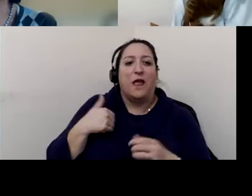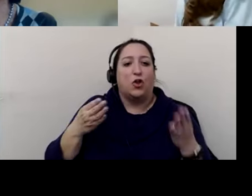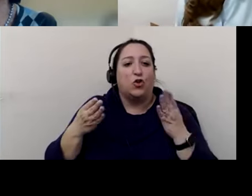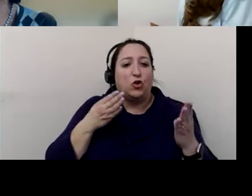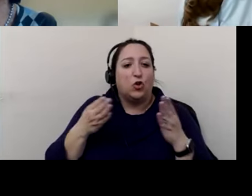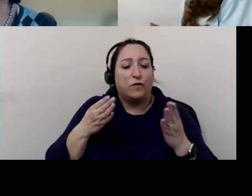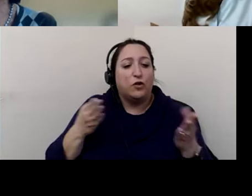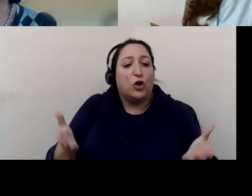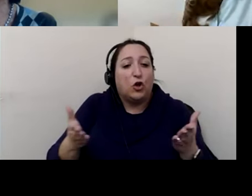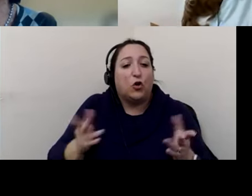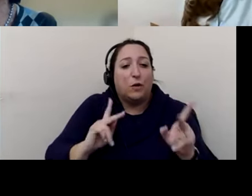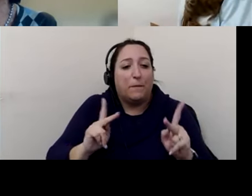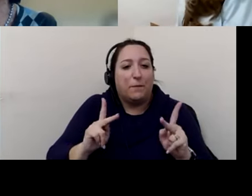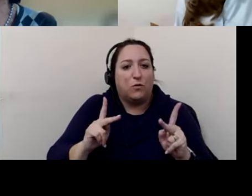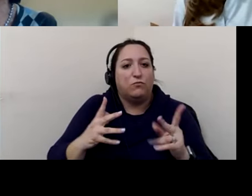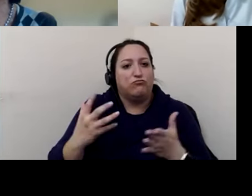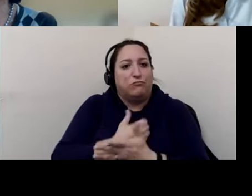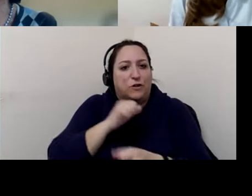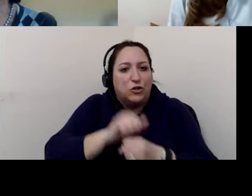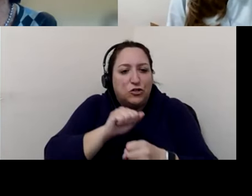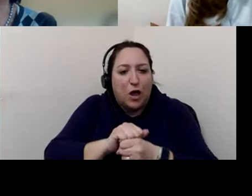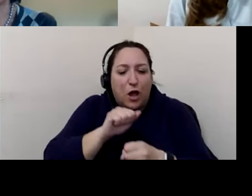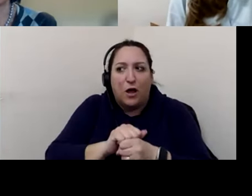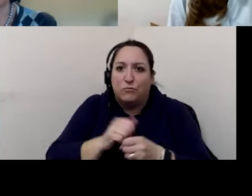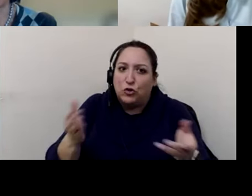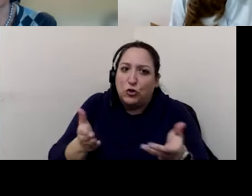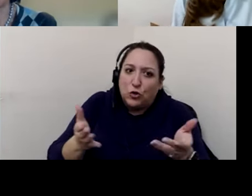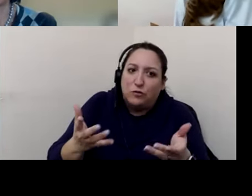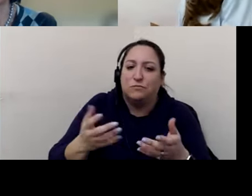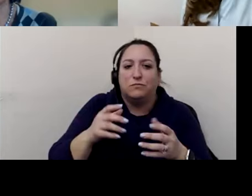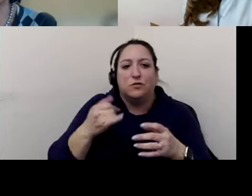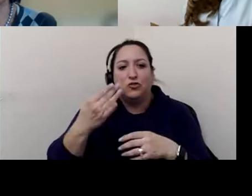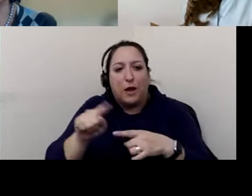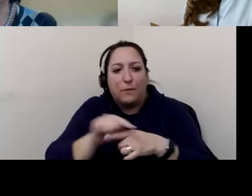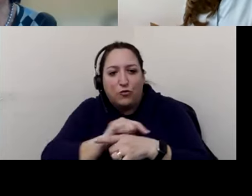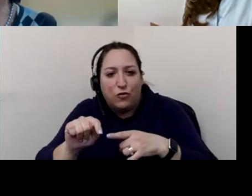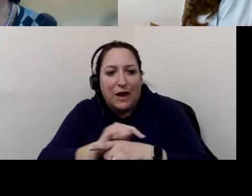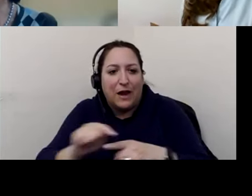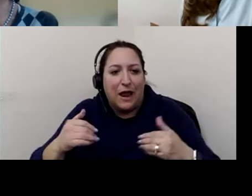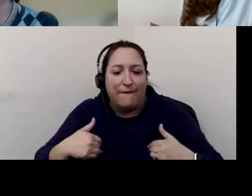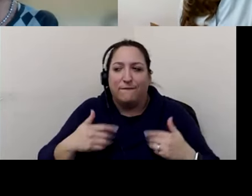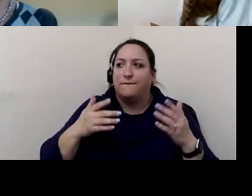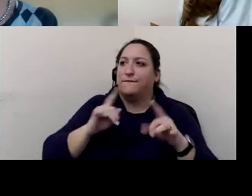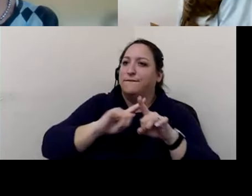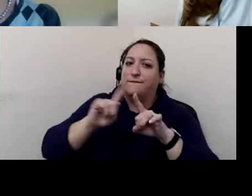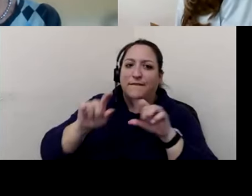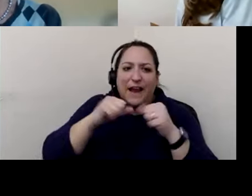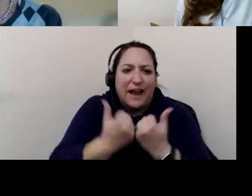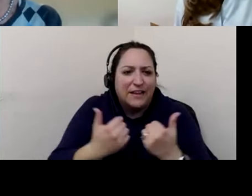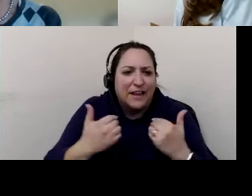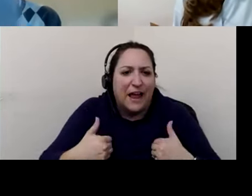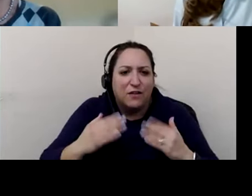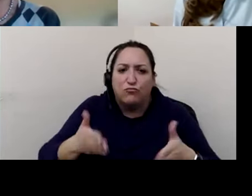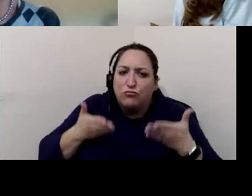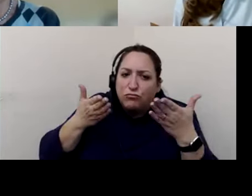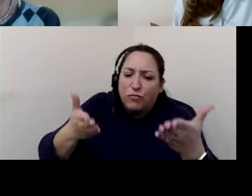that encouraged people to get jobs. We had, you know, job training. There were different agencies that